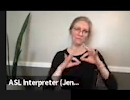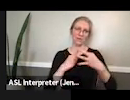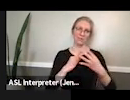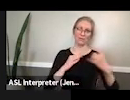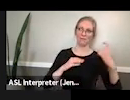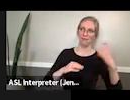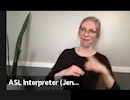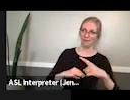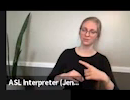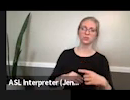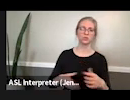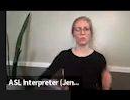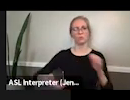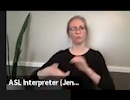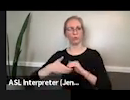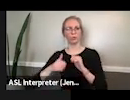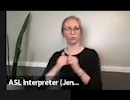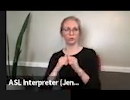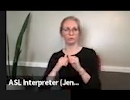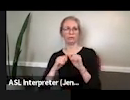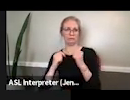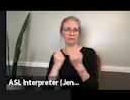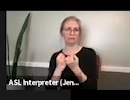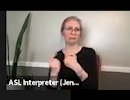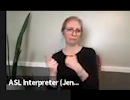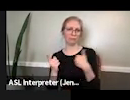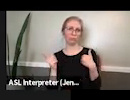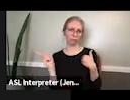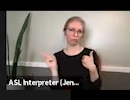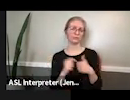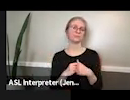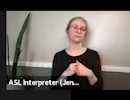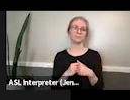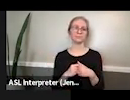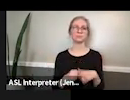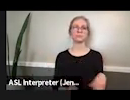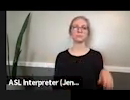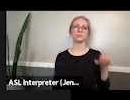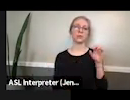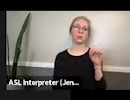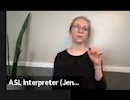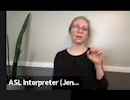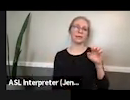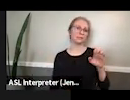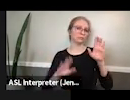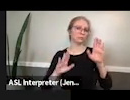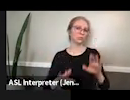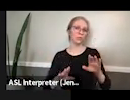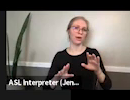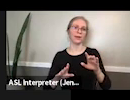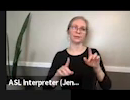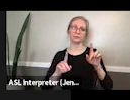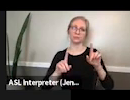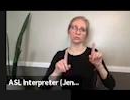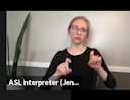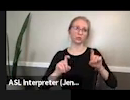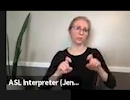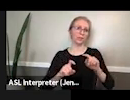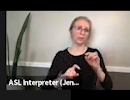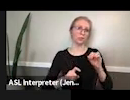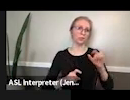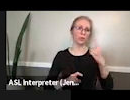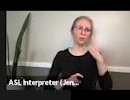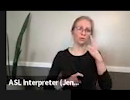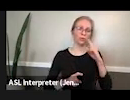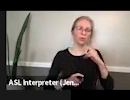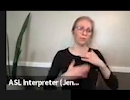other members of your team. The OAE is an excellent screening tool from birth to 3 years of age. That's why I